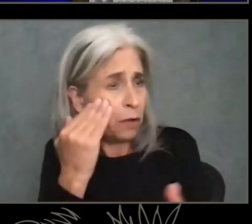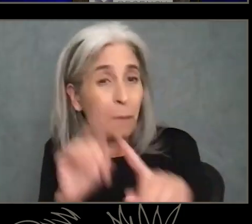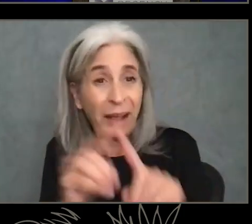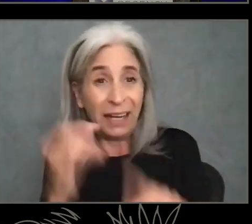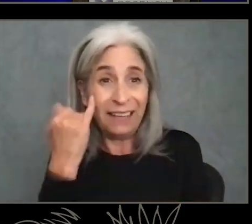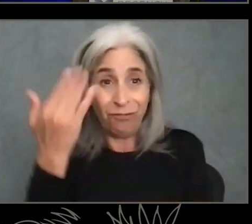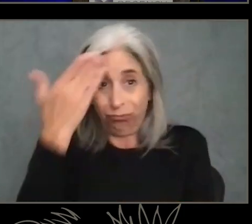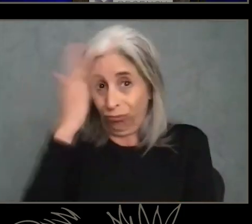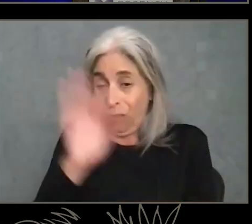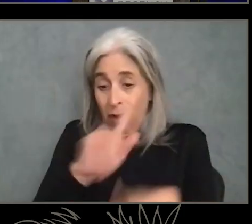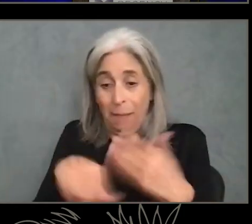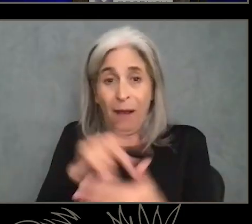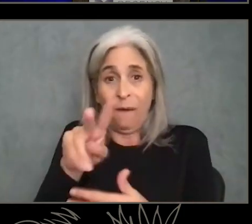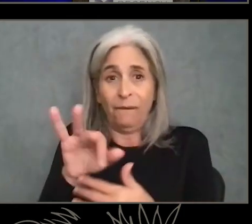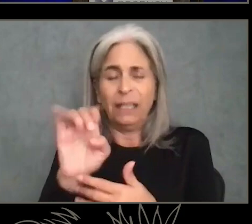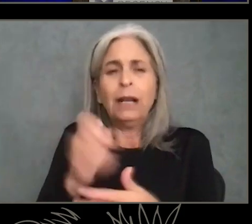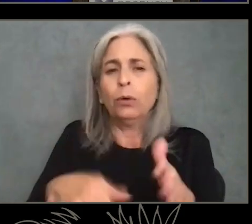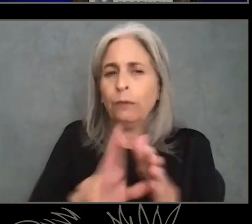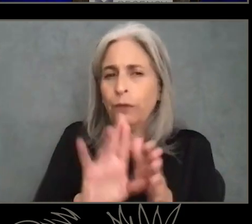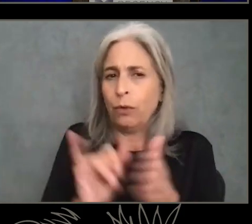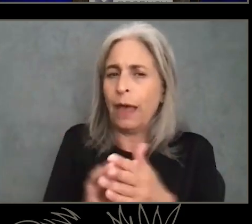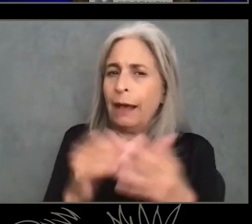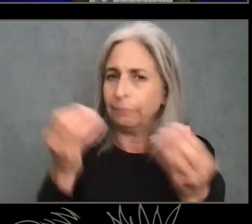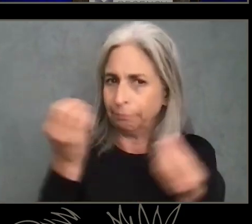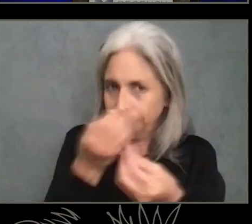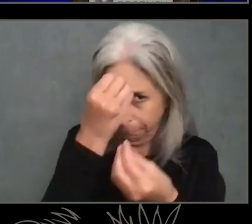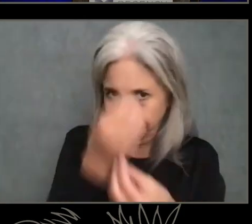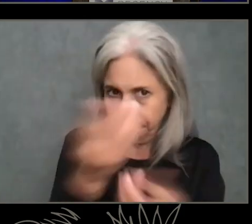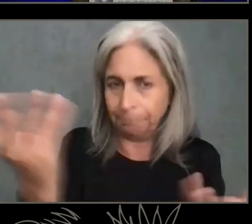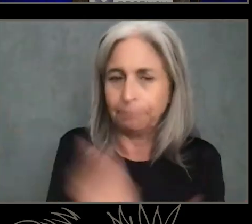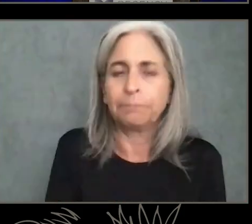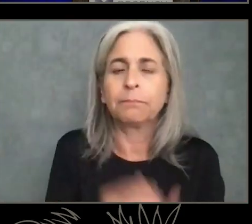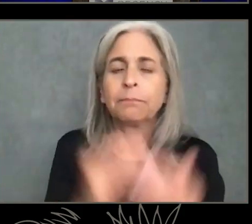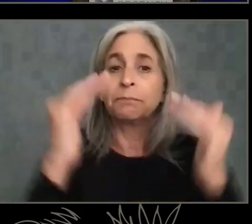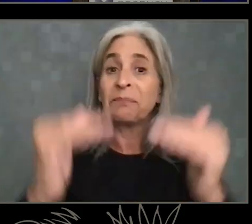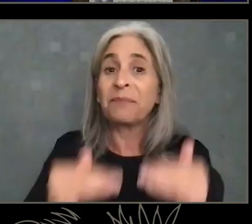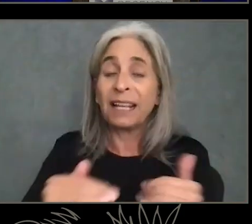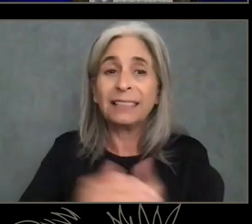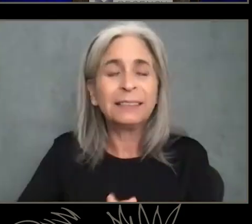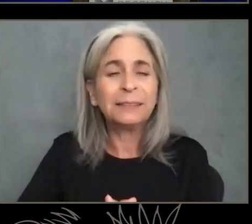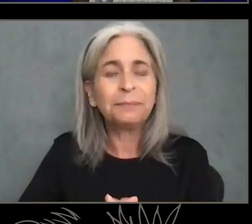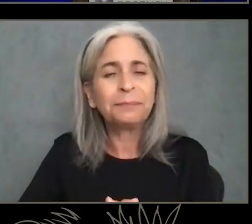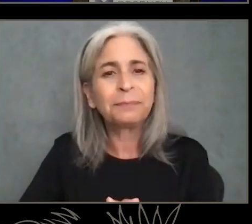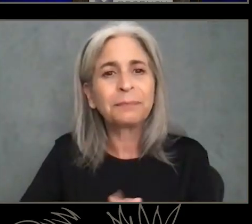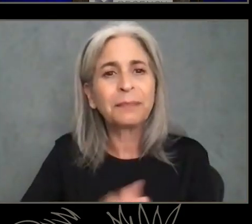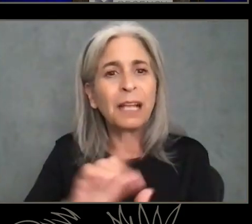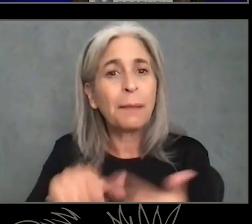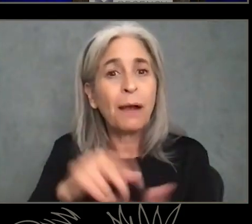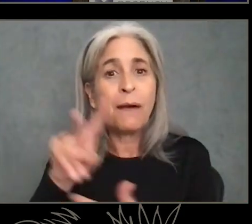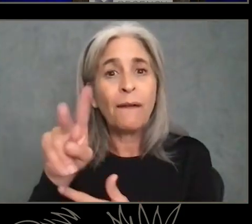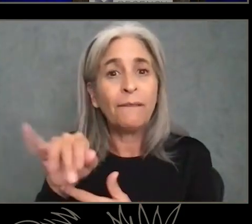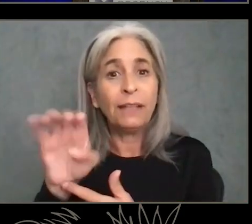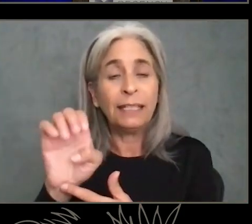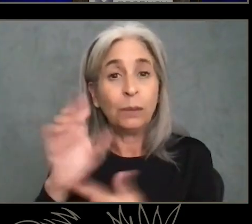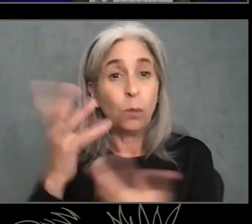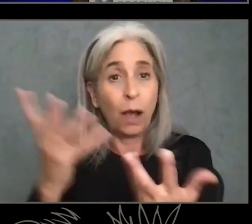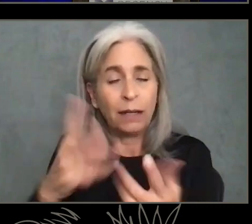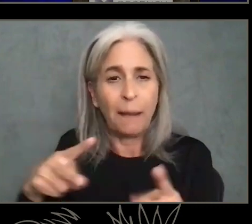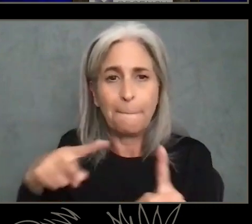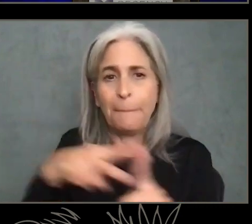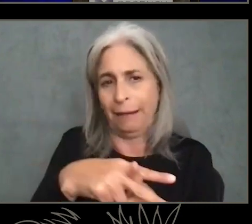those who haven't, just wanted to kind of cover that part of it. So next, I'll talk about Vite